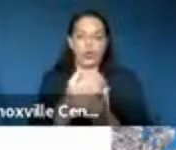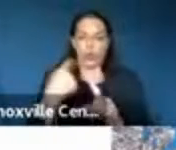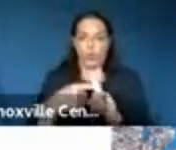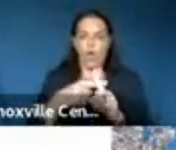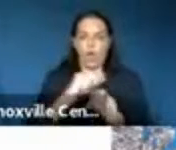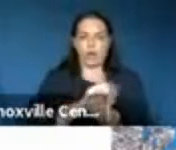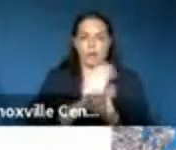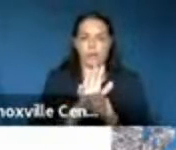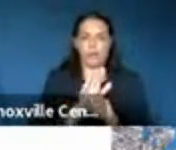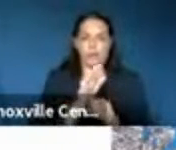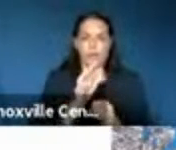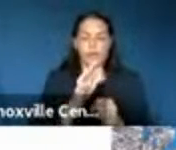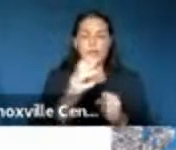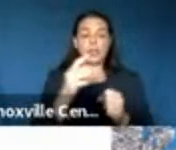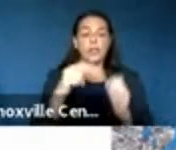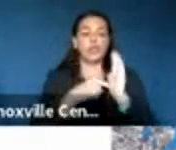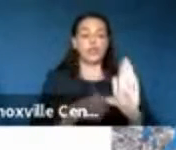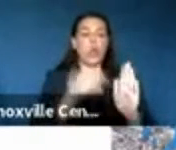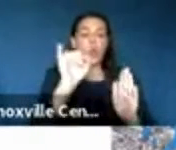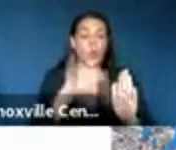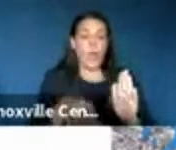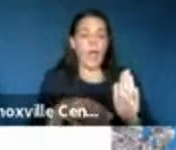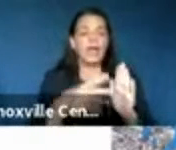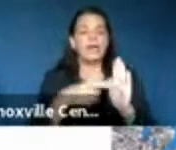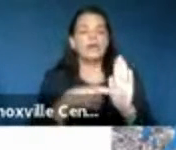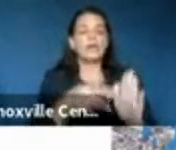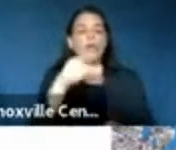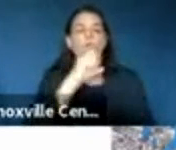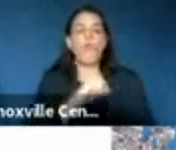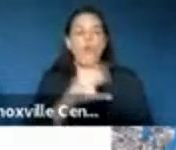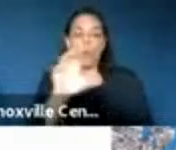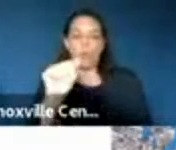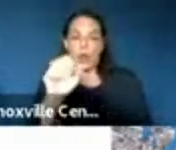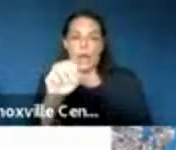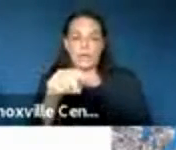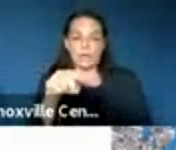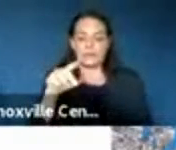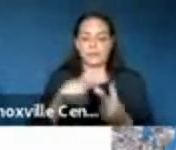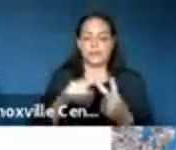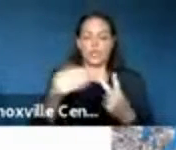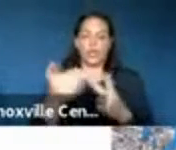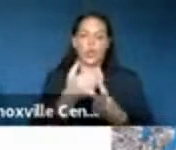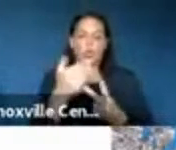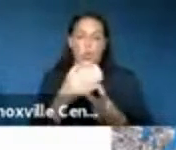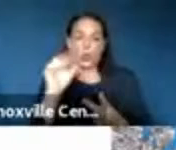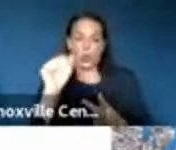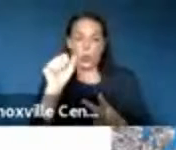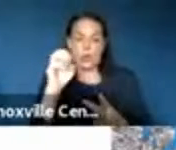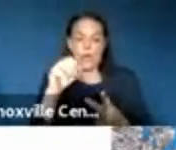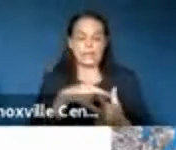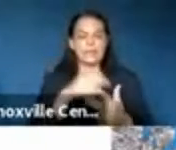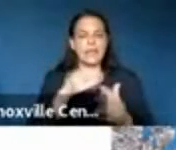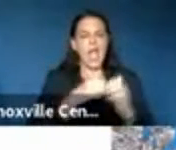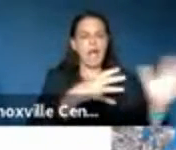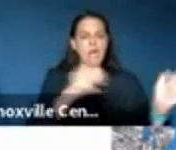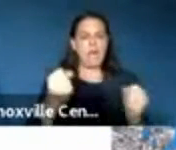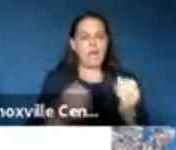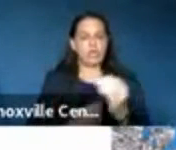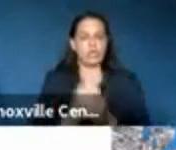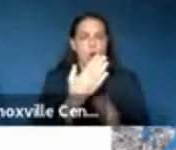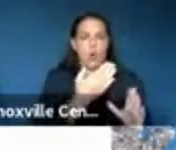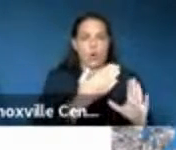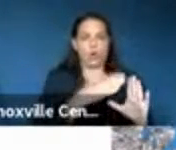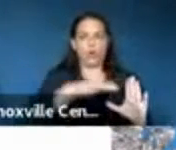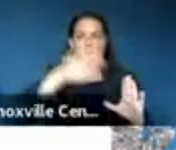this benchmark, we have a bar graph that shows previous cases, new cases, and the growth rate over time. We